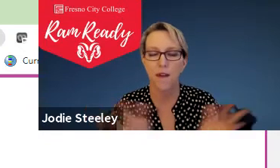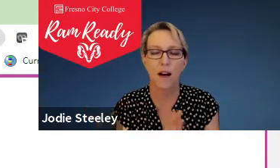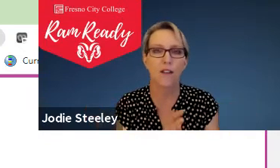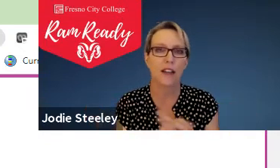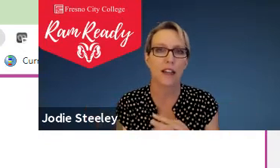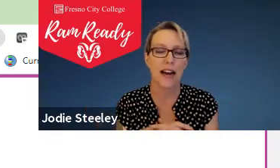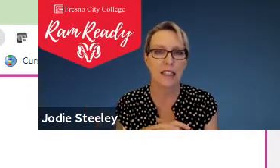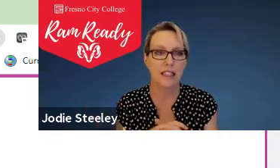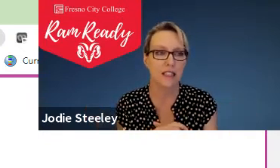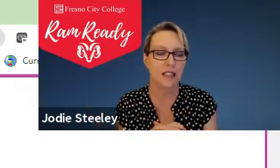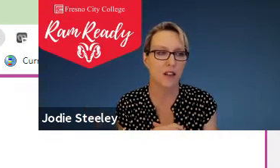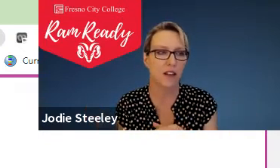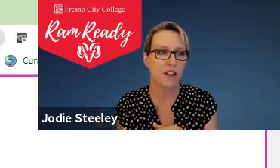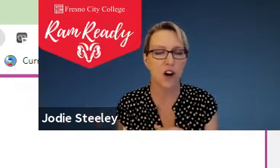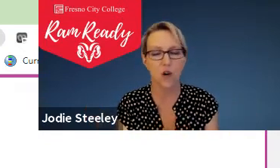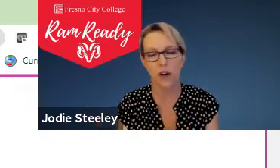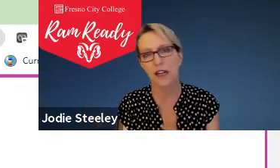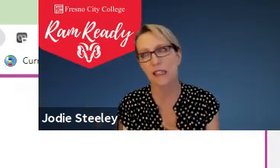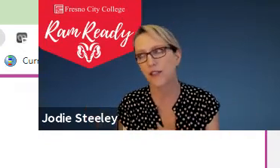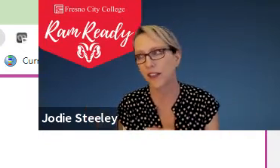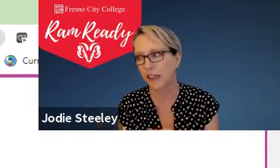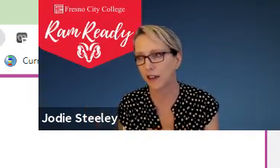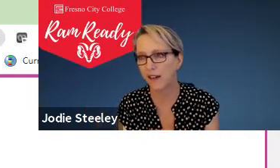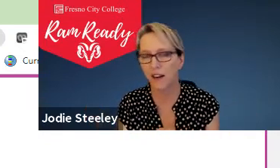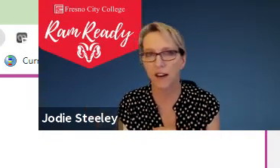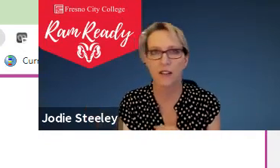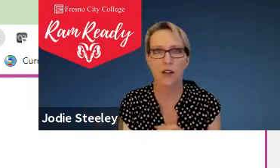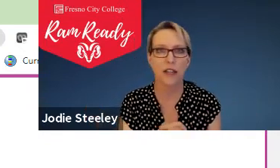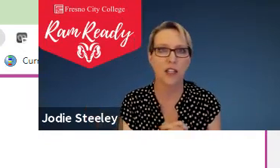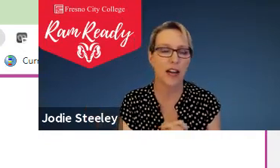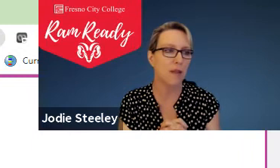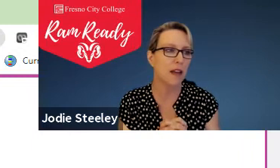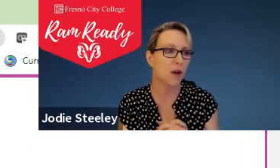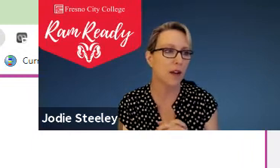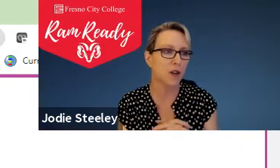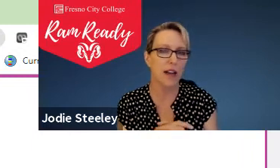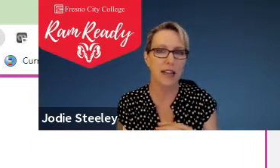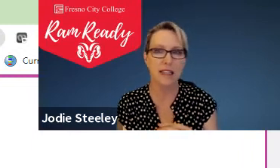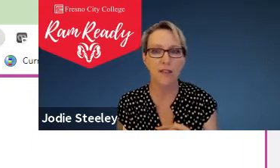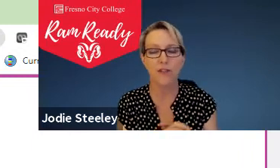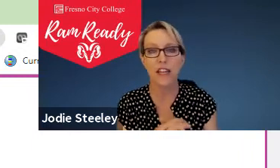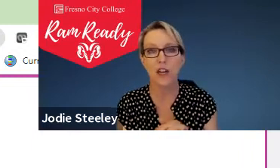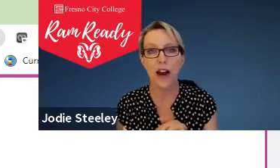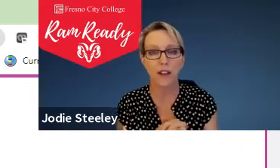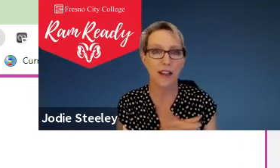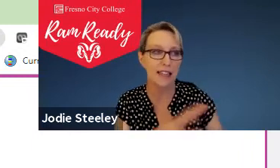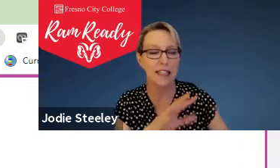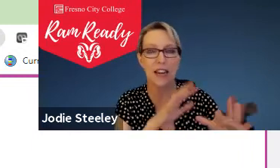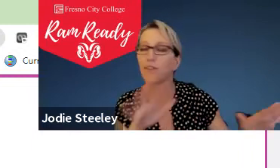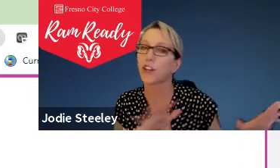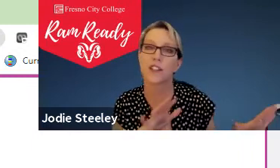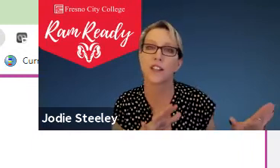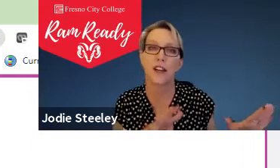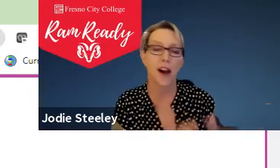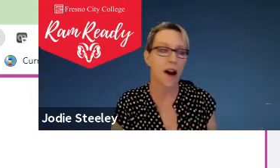criticism of online classes is that they're all organized differently. So each time they go into a class, they have to figure out the